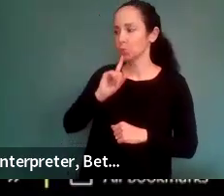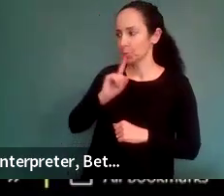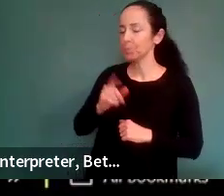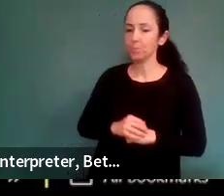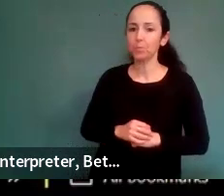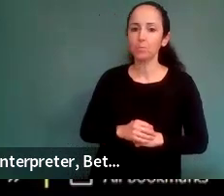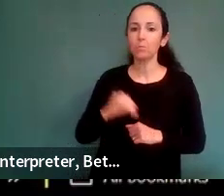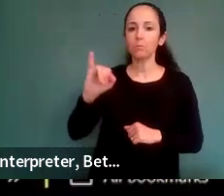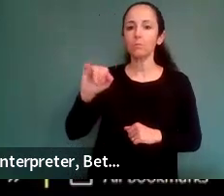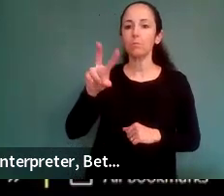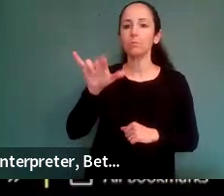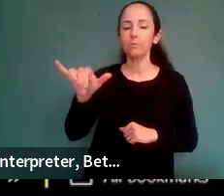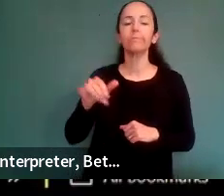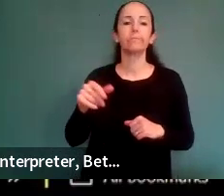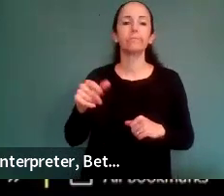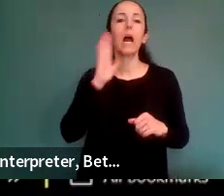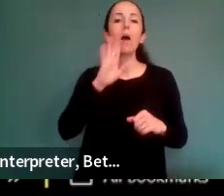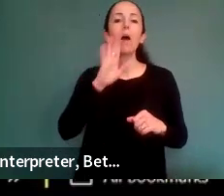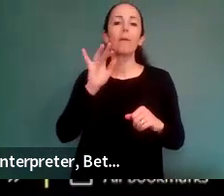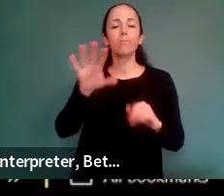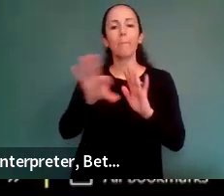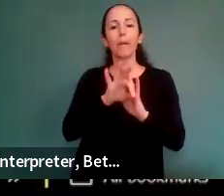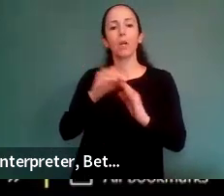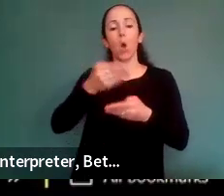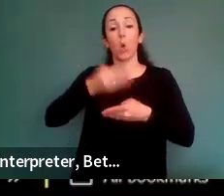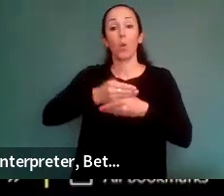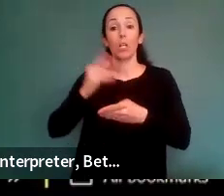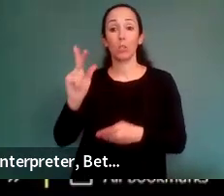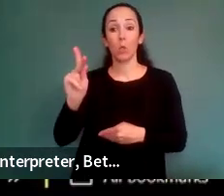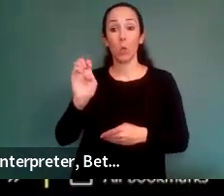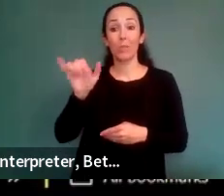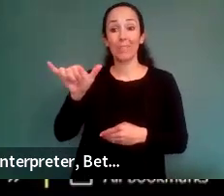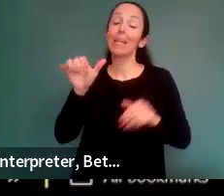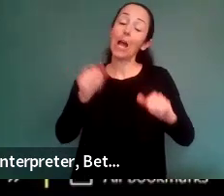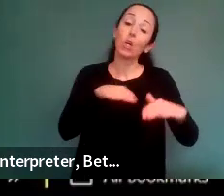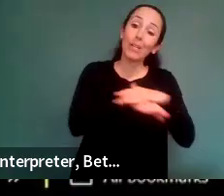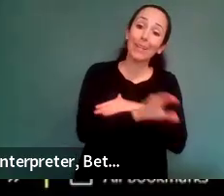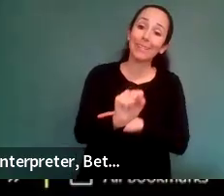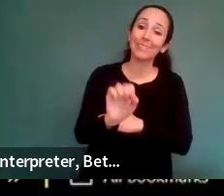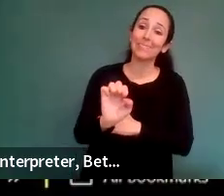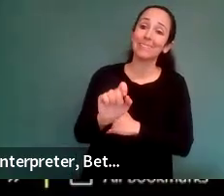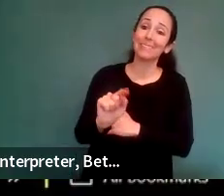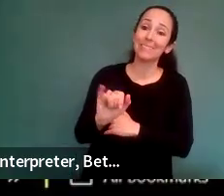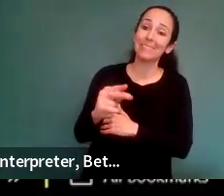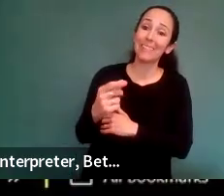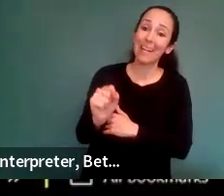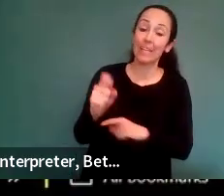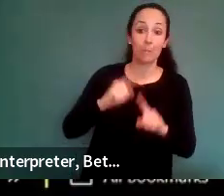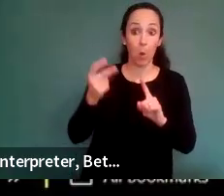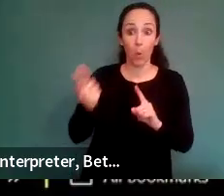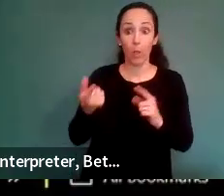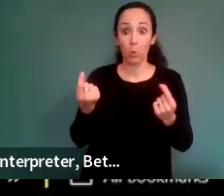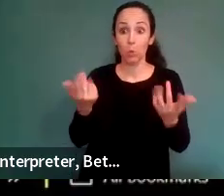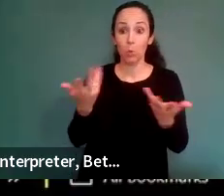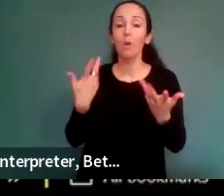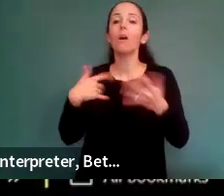I'm going to select a Windows key. I could go into settings, but a quick way is if I type